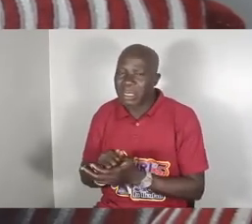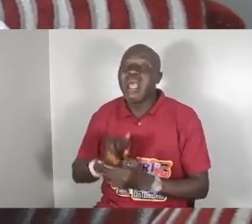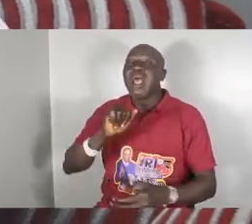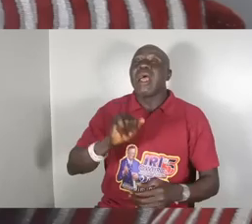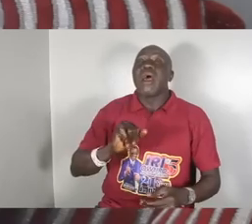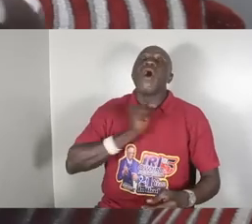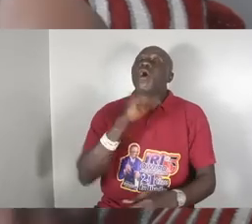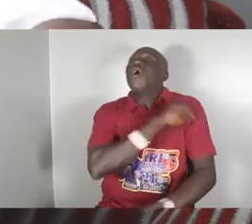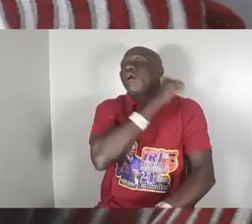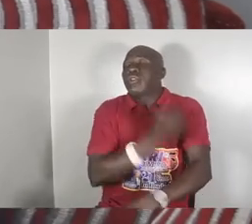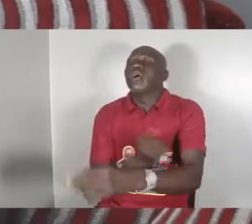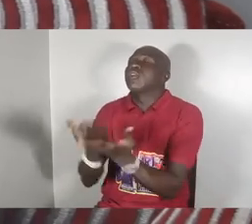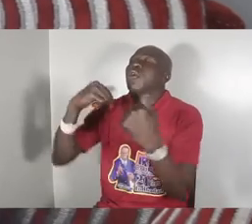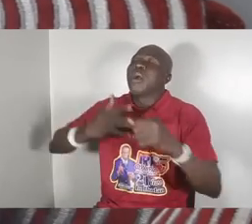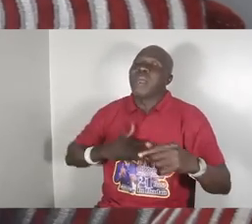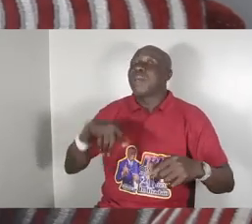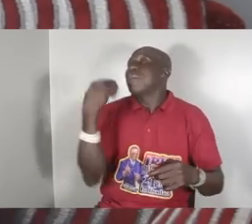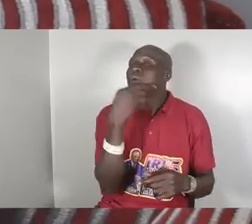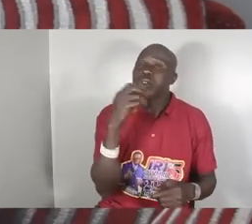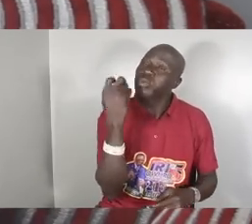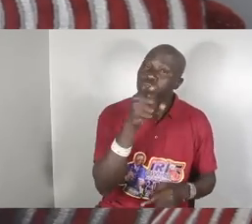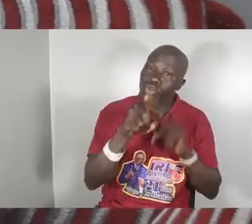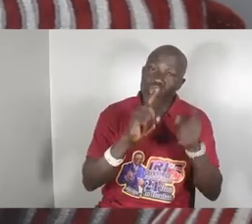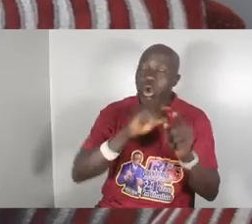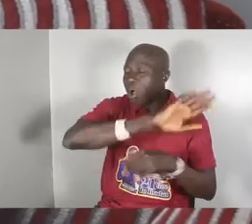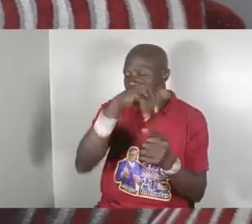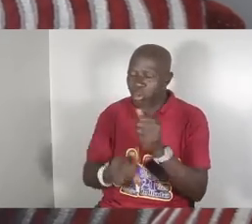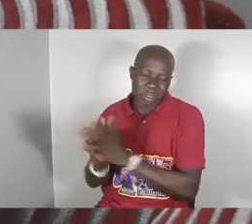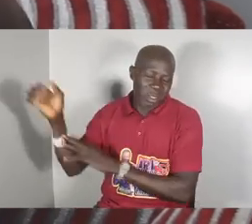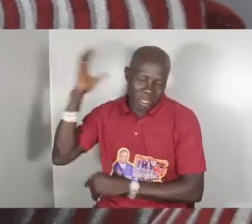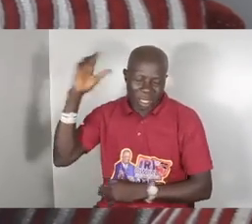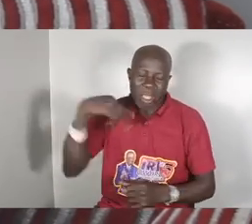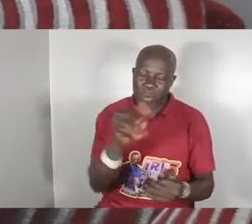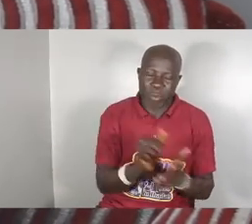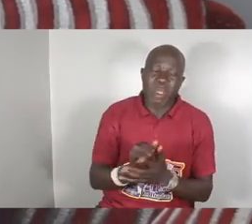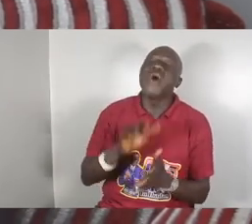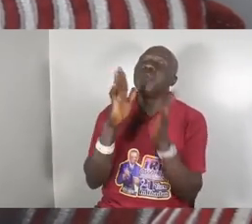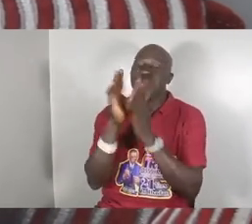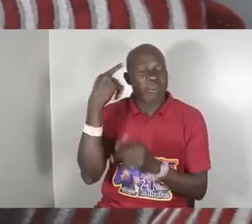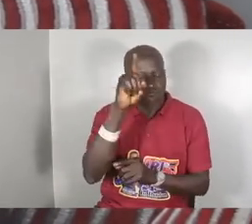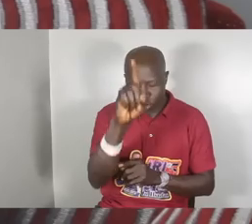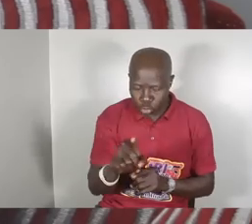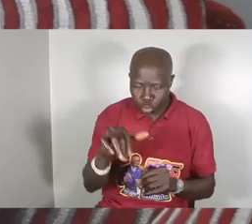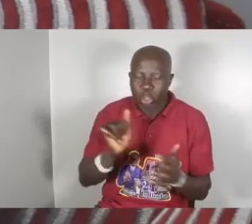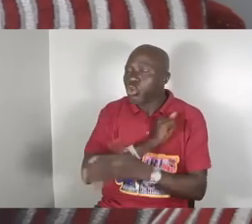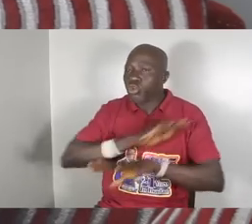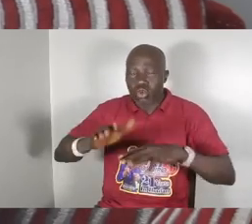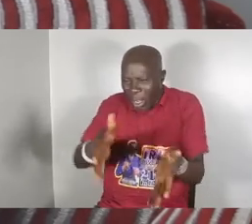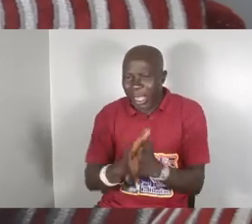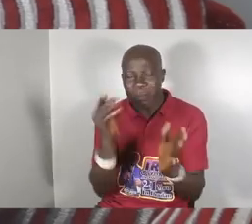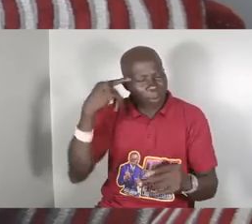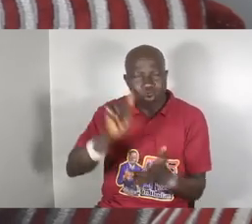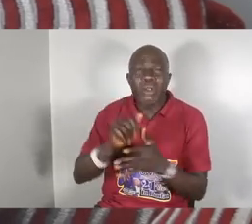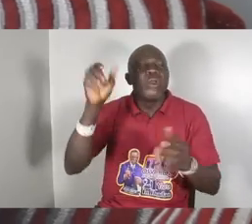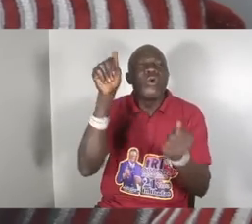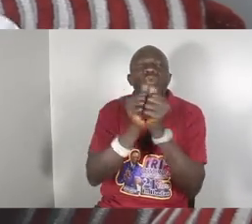You say amen. You type it. Faith is coming out of me as I'm talking to you. All of my listeners. I said I'll pray prayer. You don't